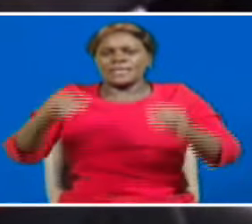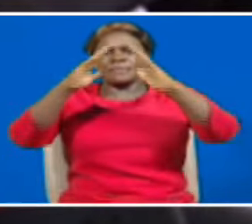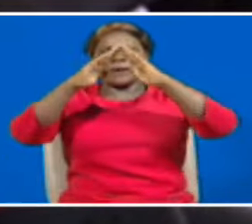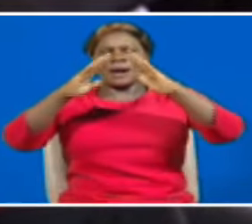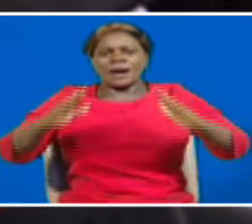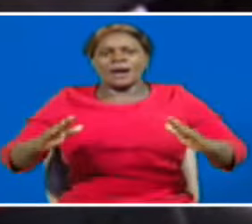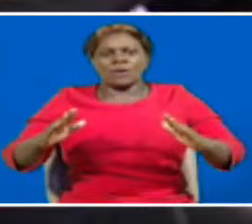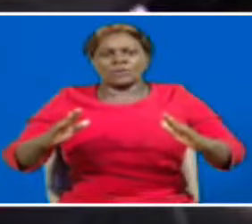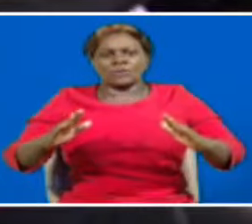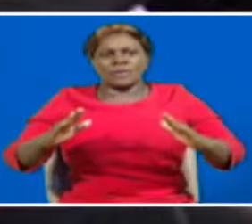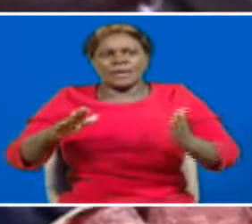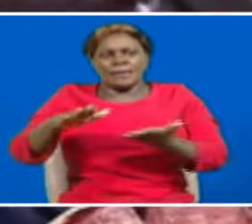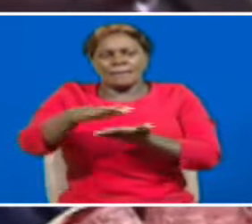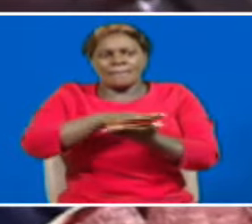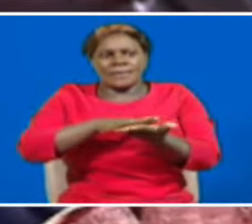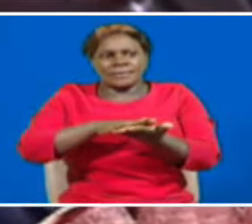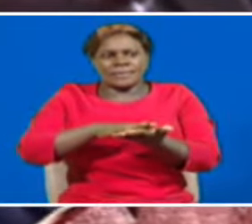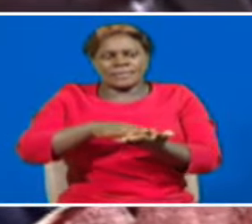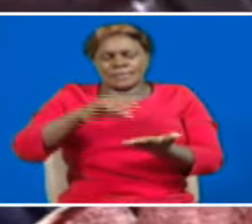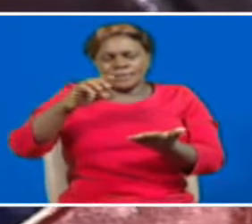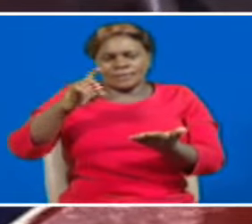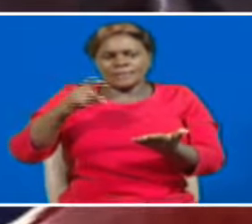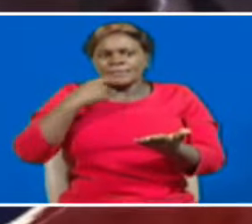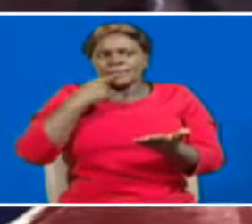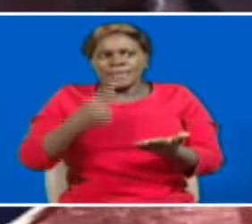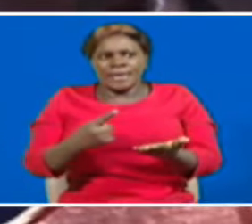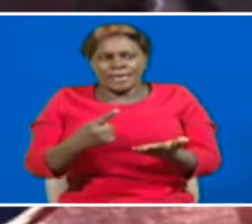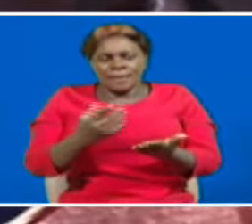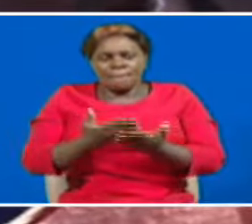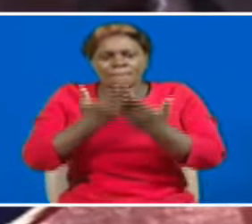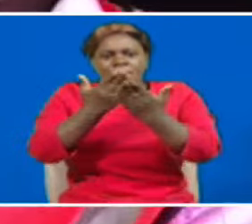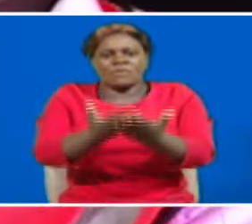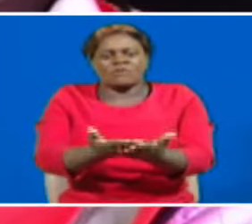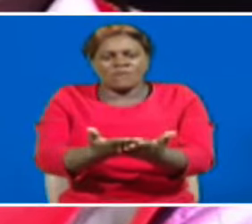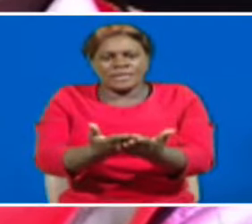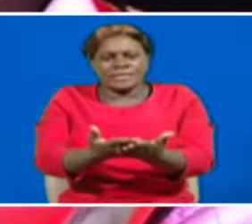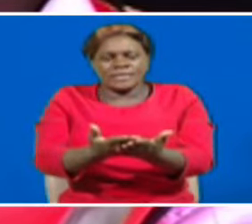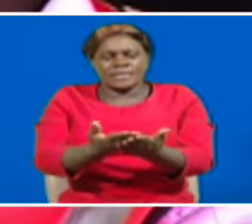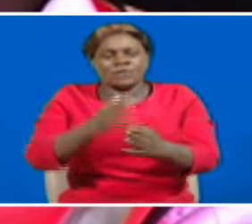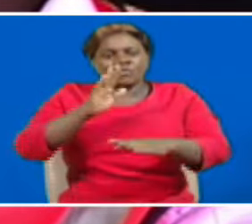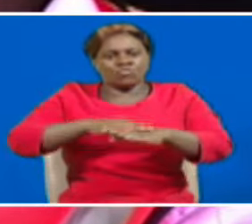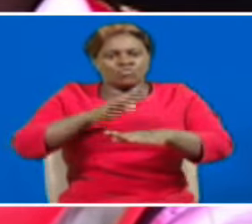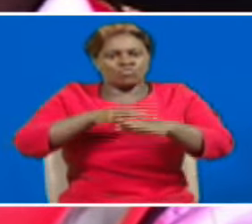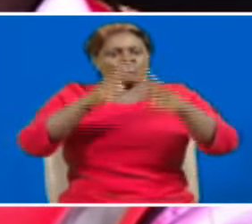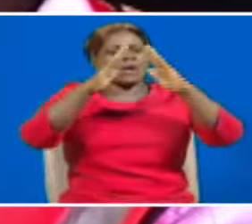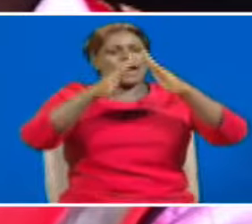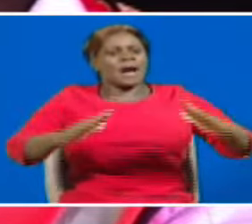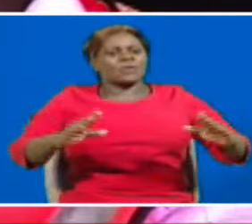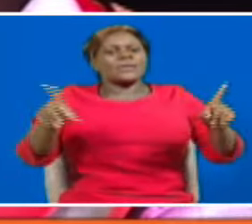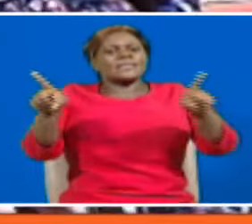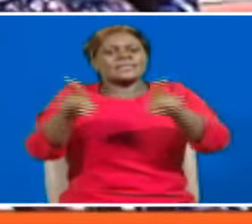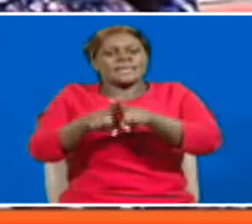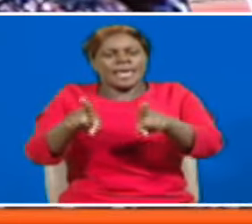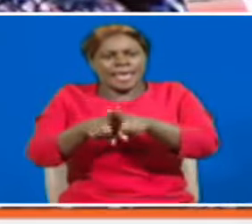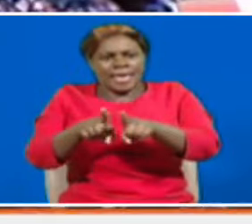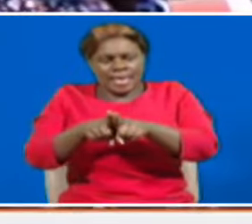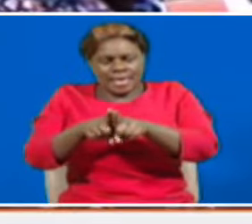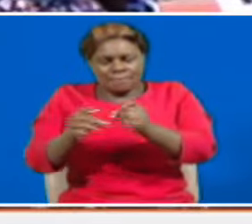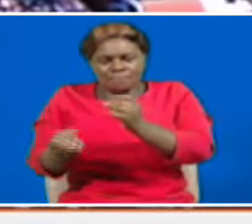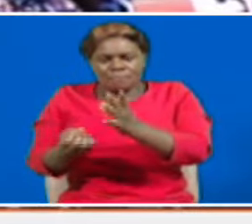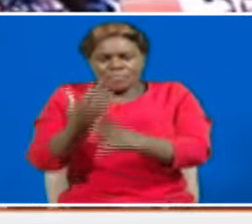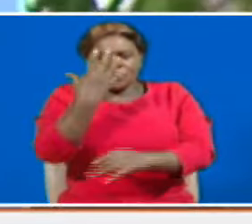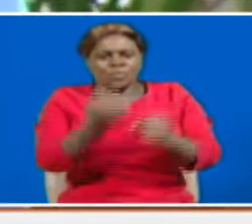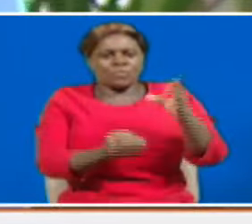be anchored by the housing levy. He argues that other than providing decent housing for Kenyans, it will also fit in his job